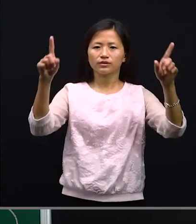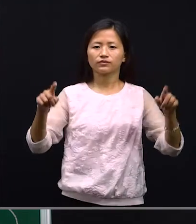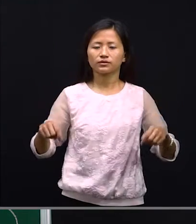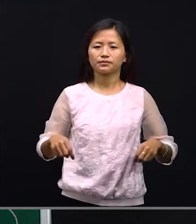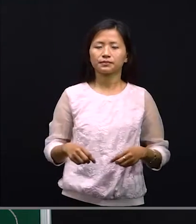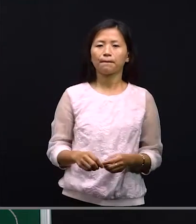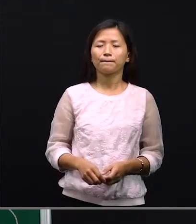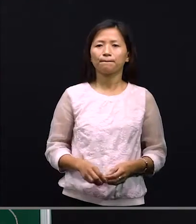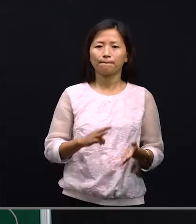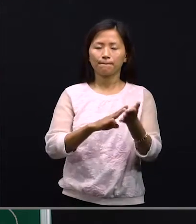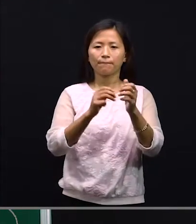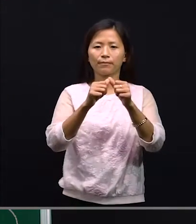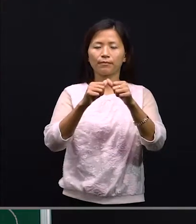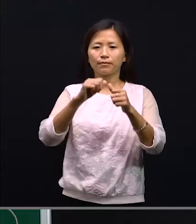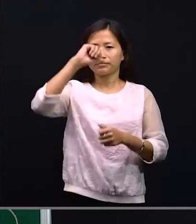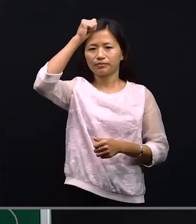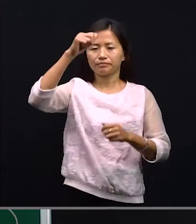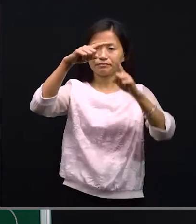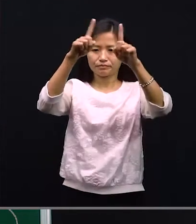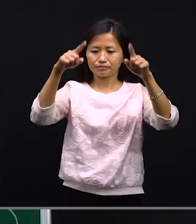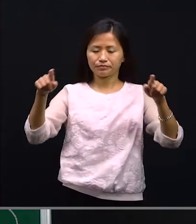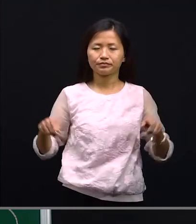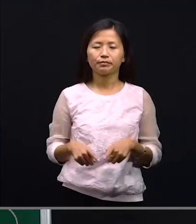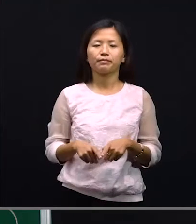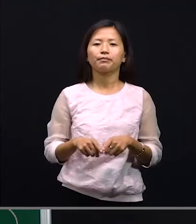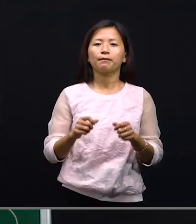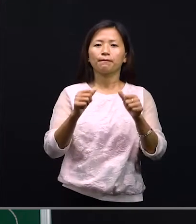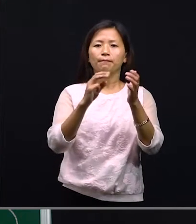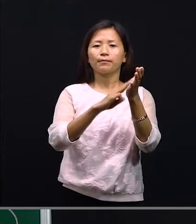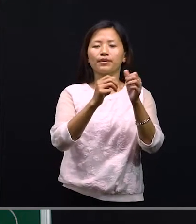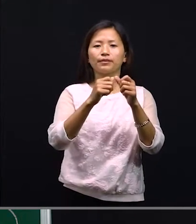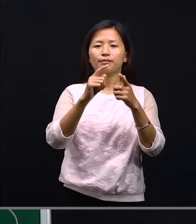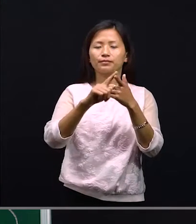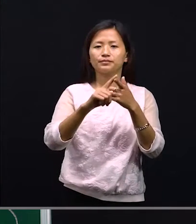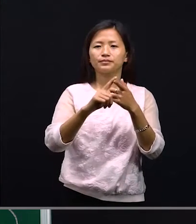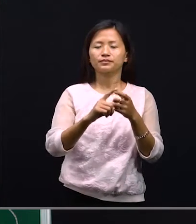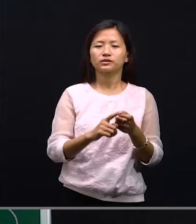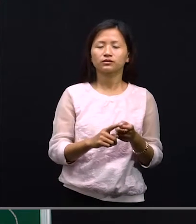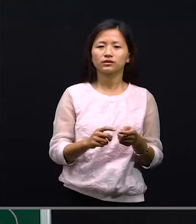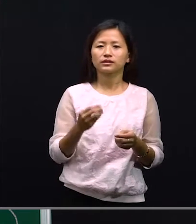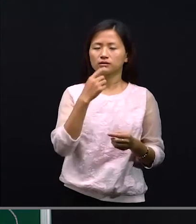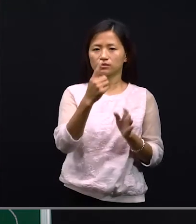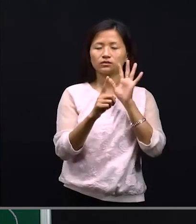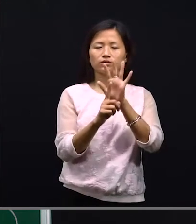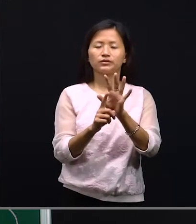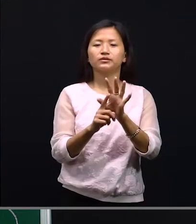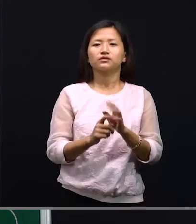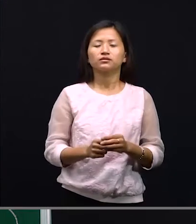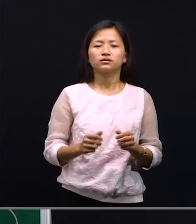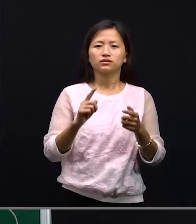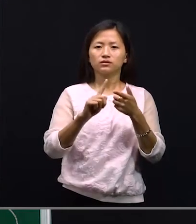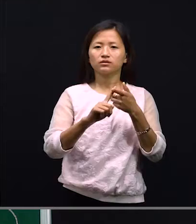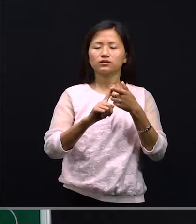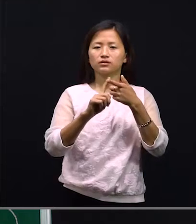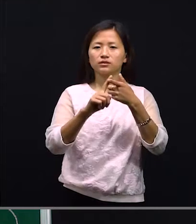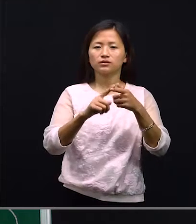However, if you want to locate the Bay of Bengal, it is towards the east of India map. Okay, so that is